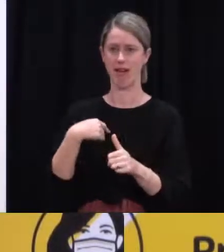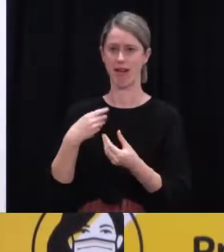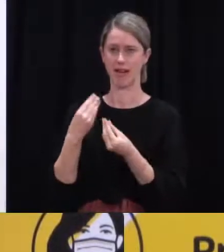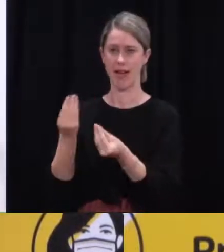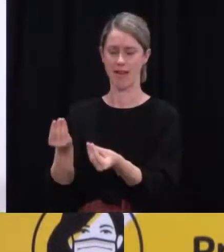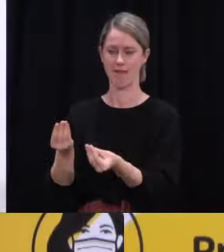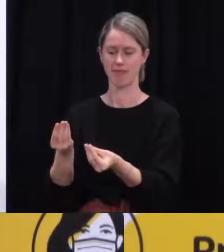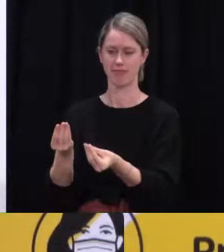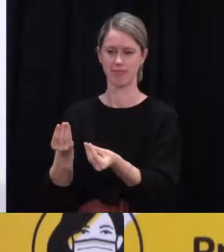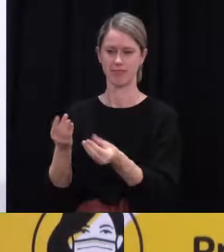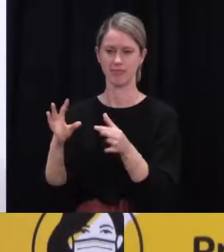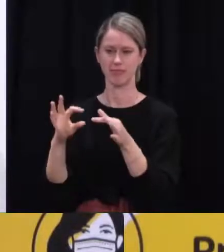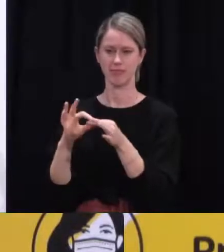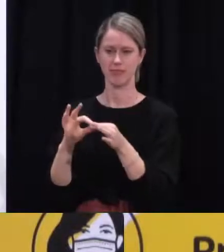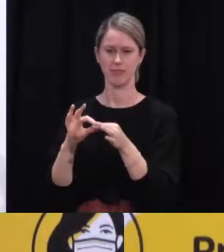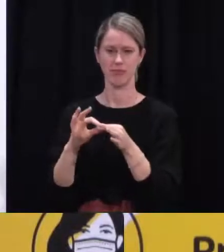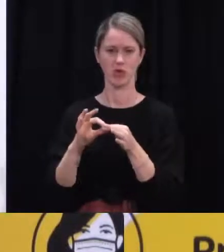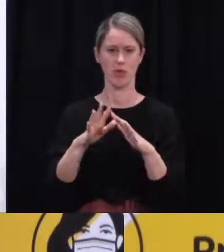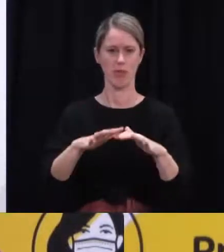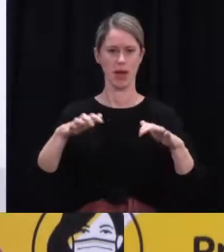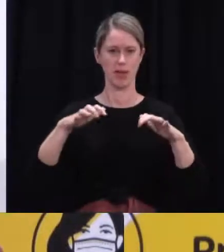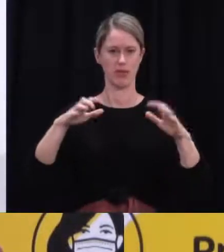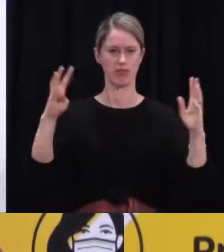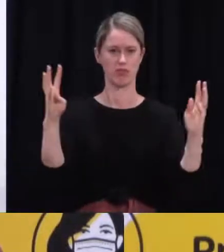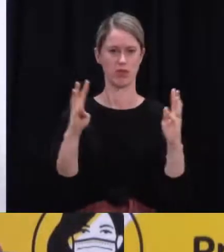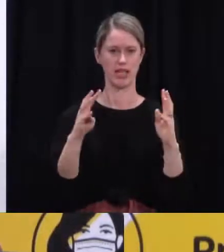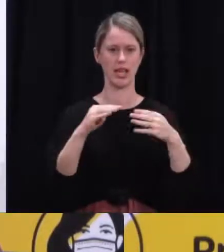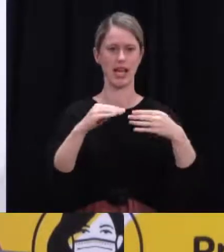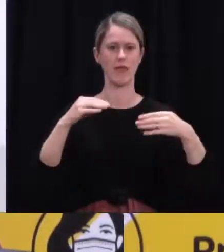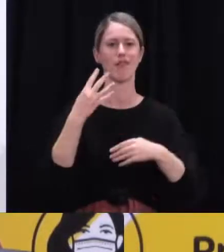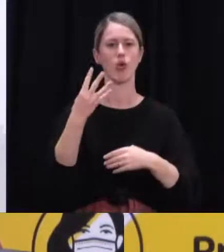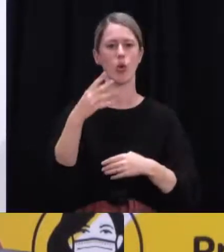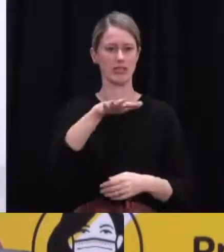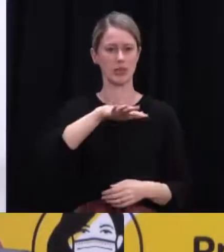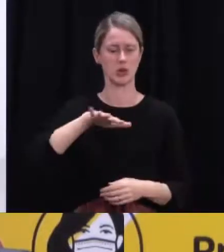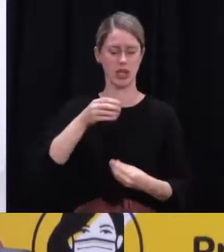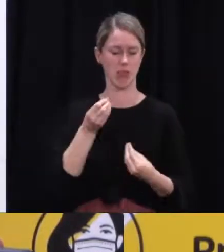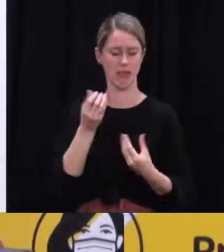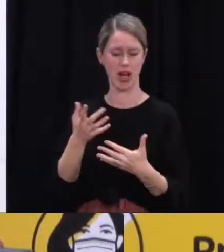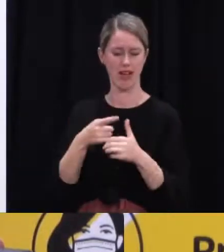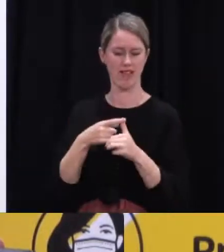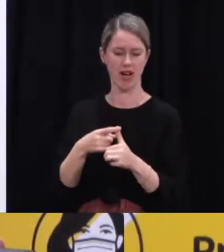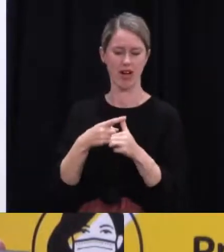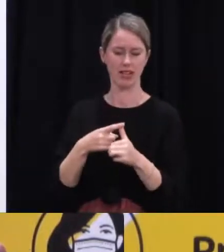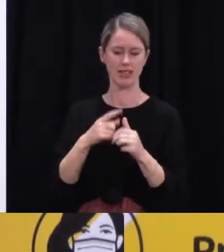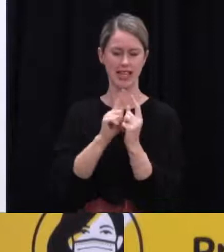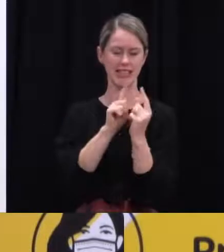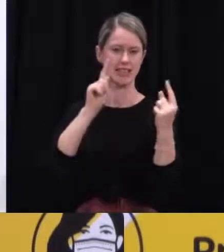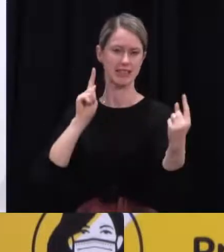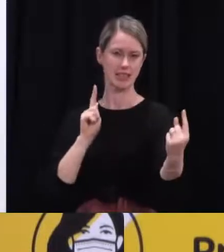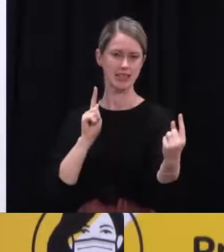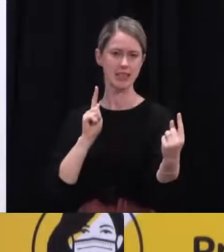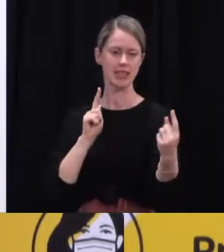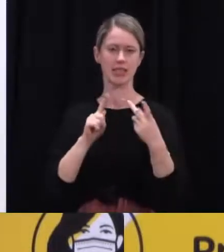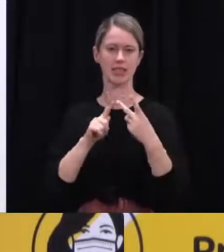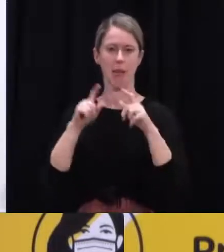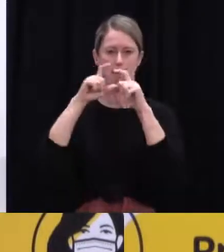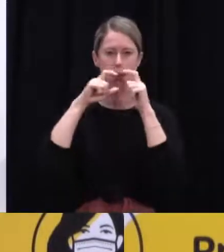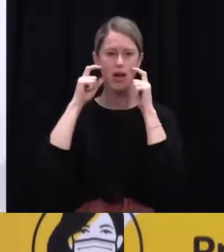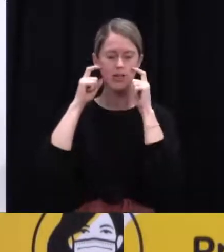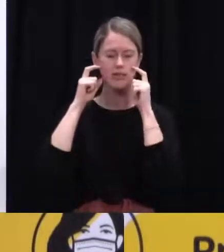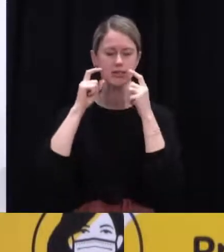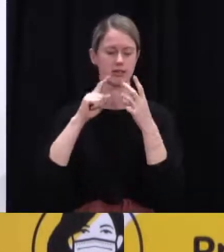to give was around convening Parliament in an alert level 4 setting, and I gave that advice around distancing, use of